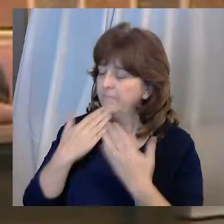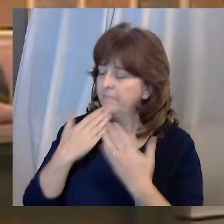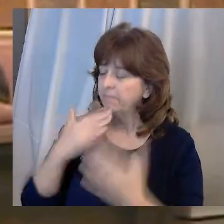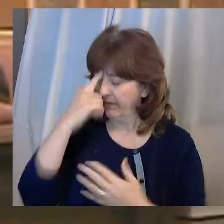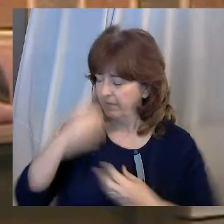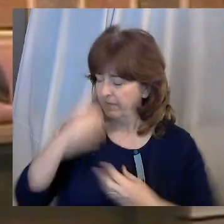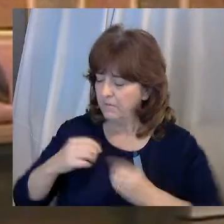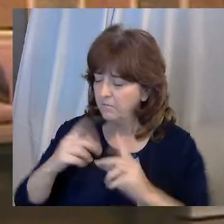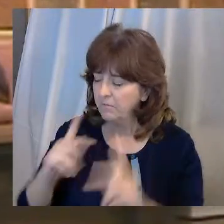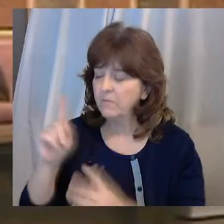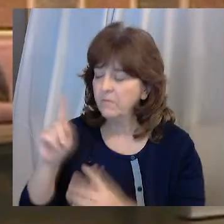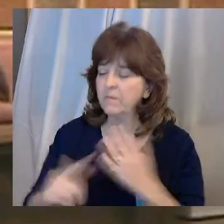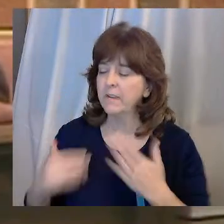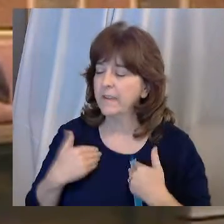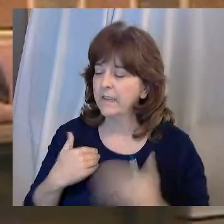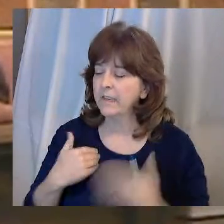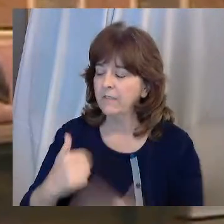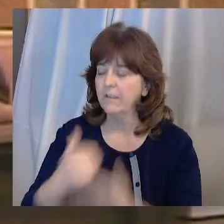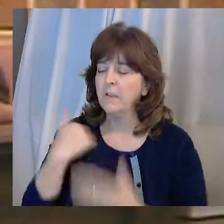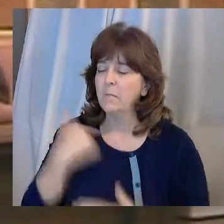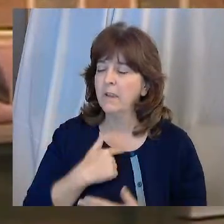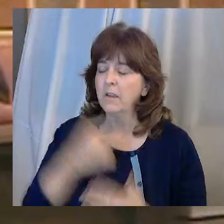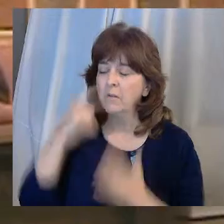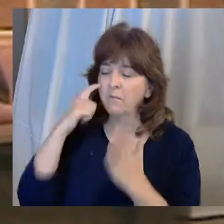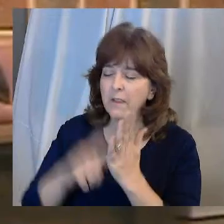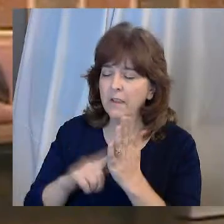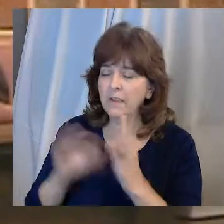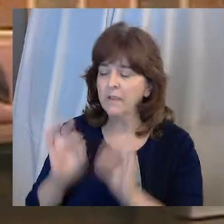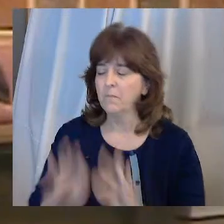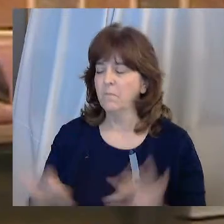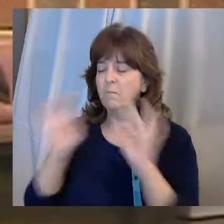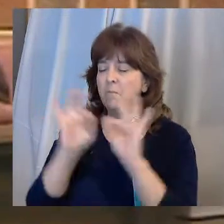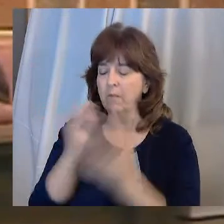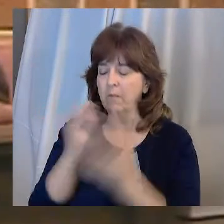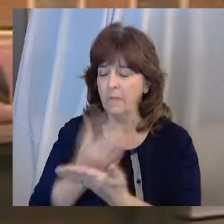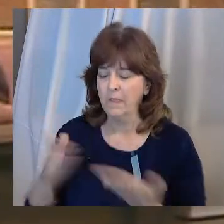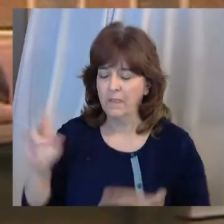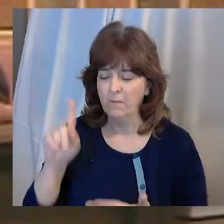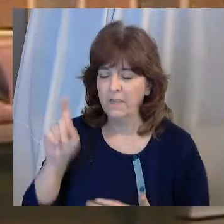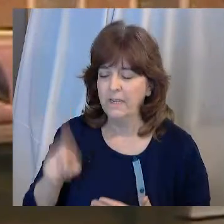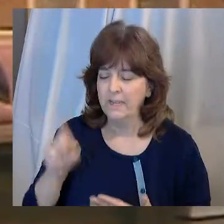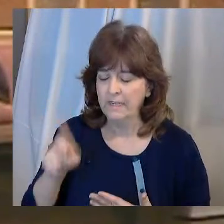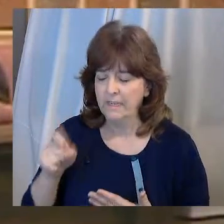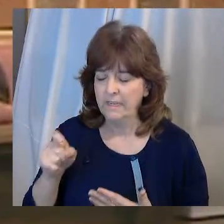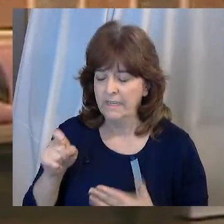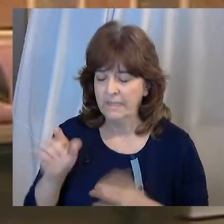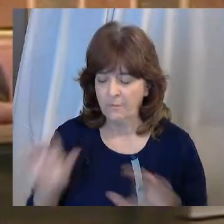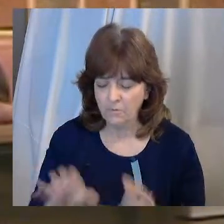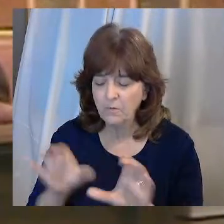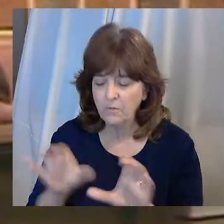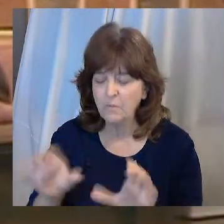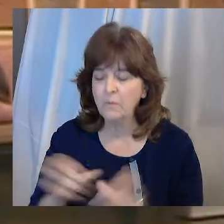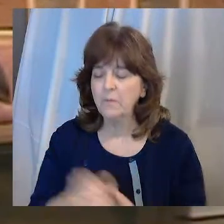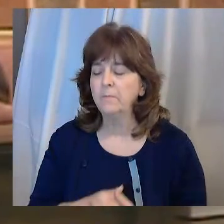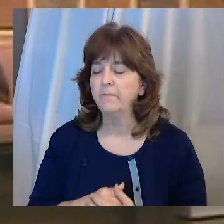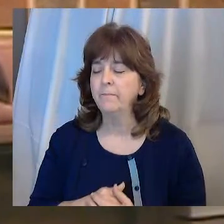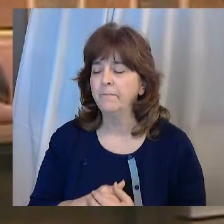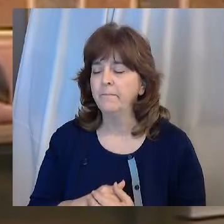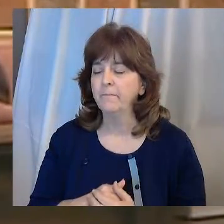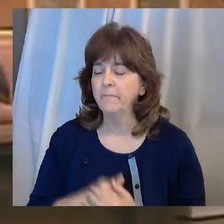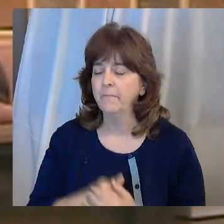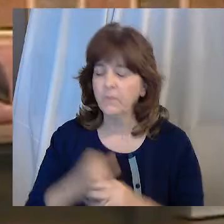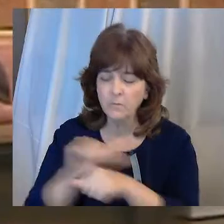Opportunities of life, and Father, help us to recognize the important things that we need to do, the works of the